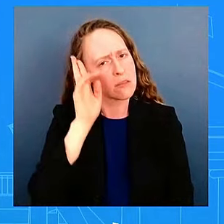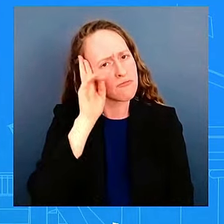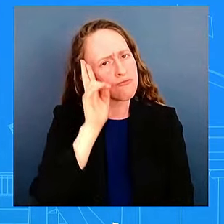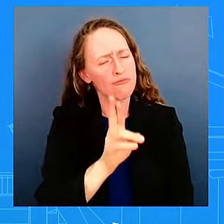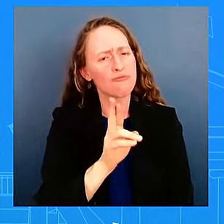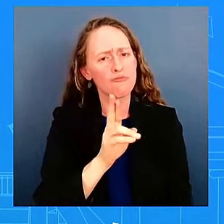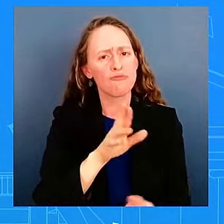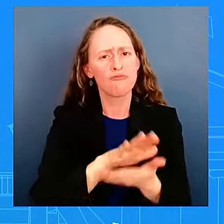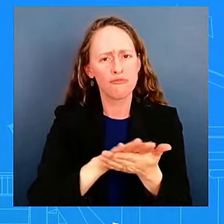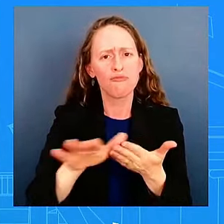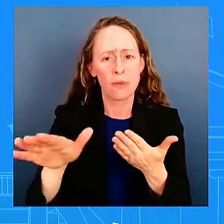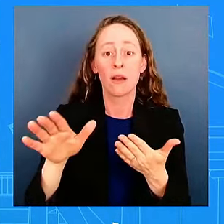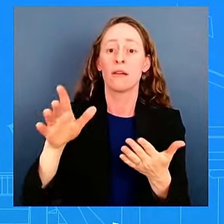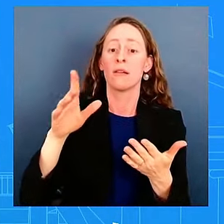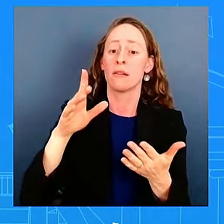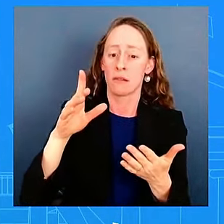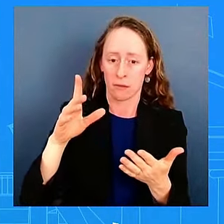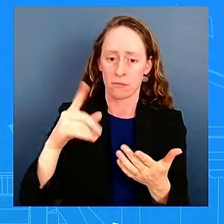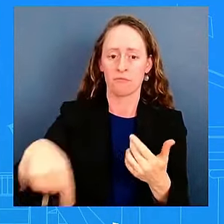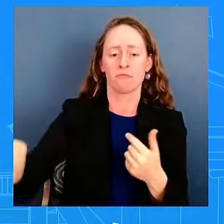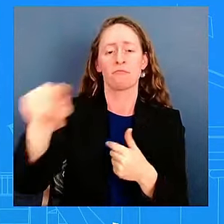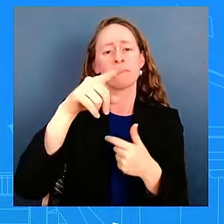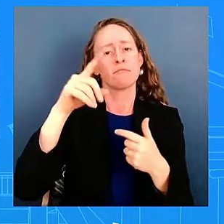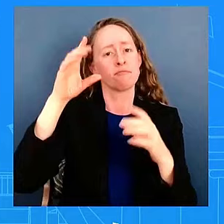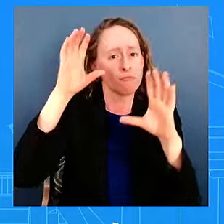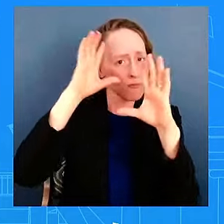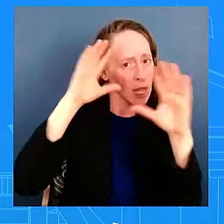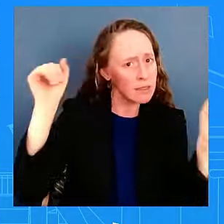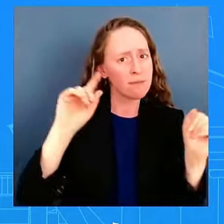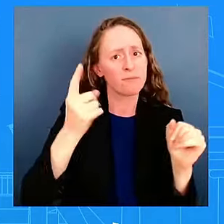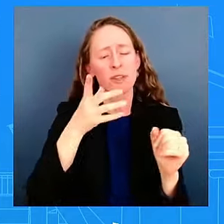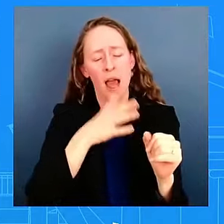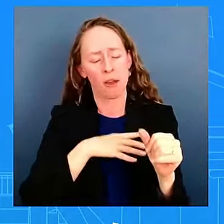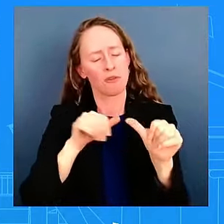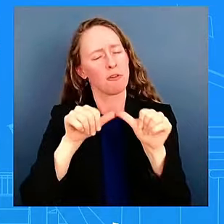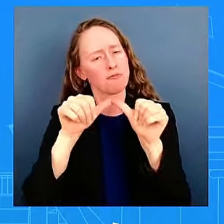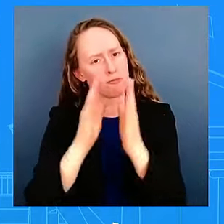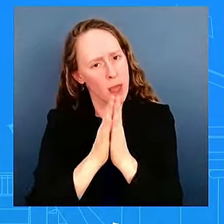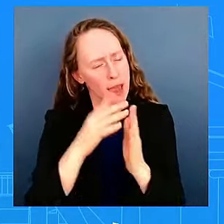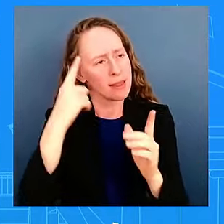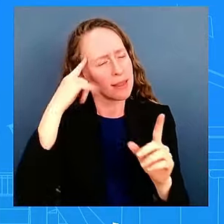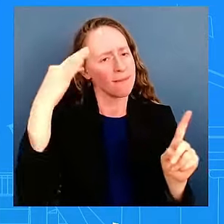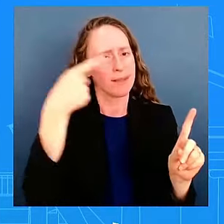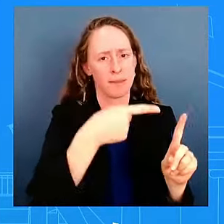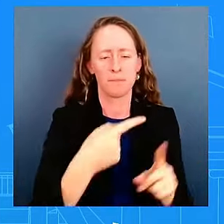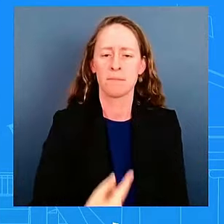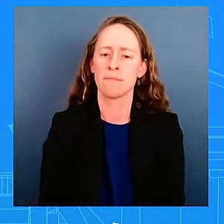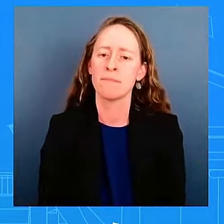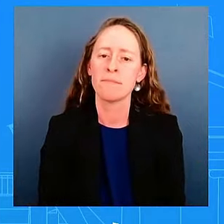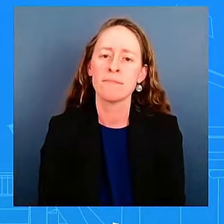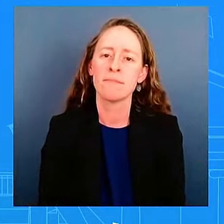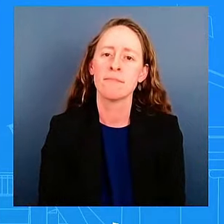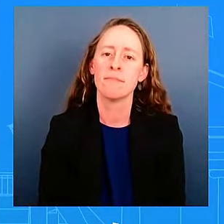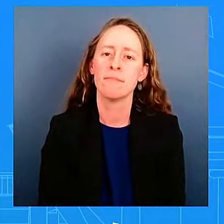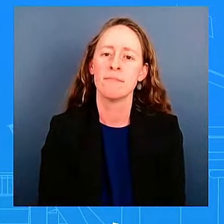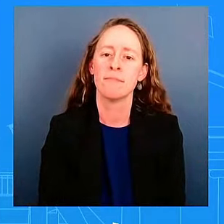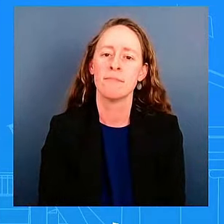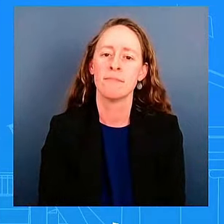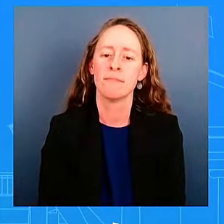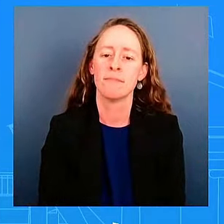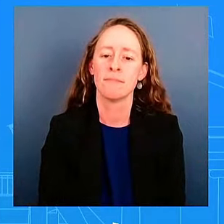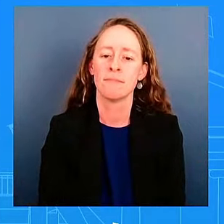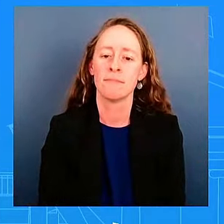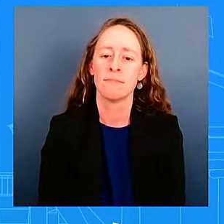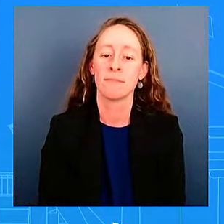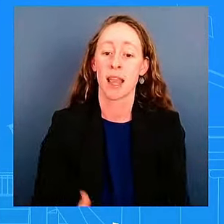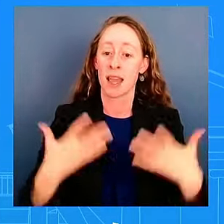wishes. Does the president feel like this effort to get him to step aside has now fizzled out? We're not going to politicize this moment. We're just not. The president's